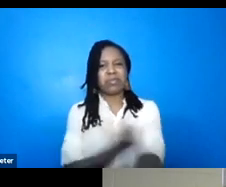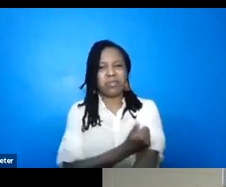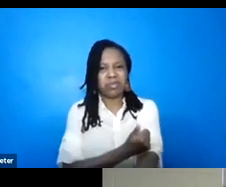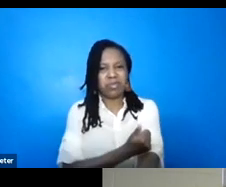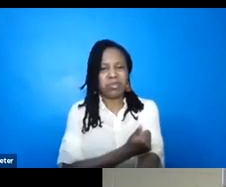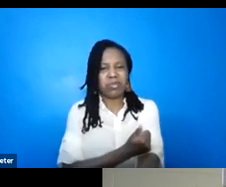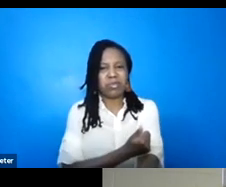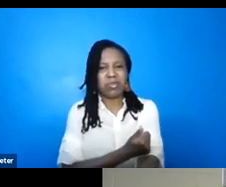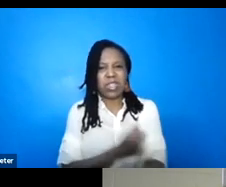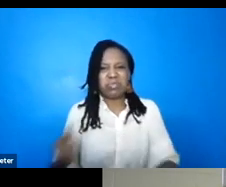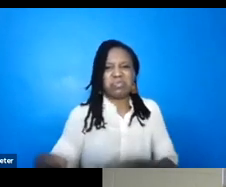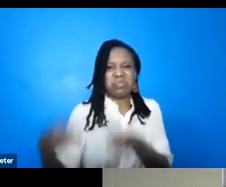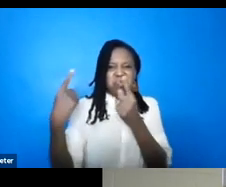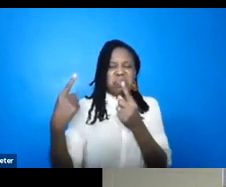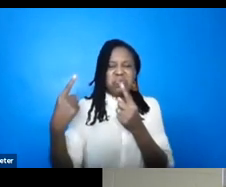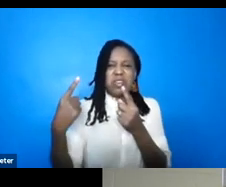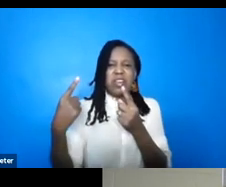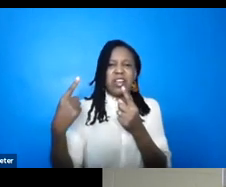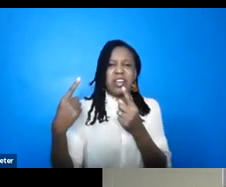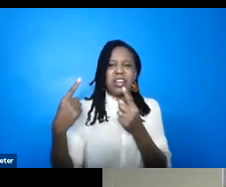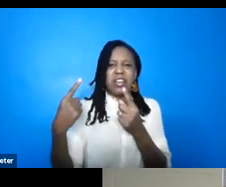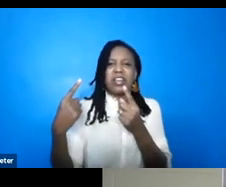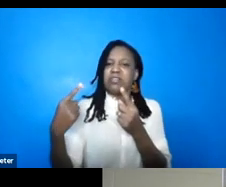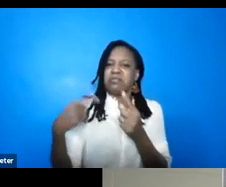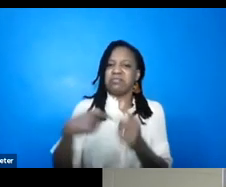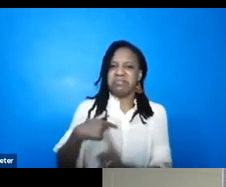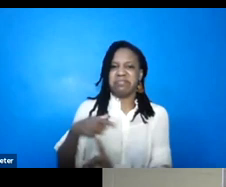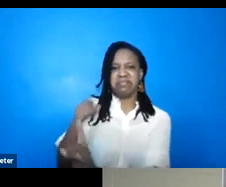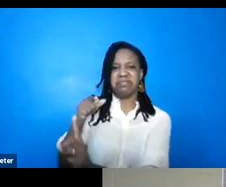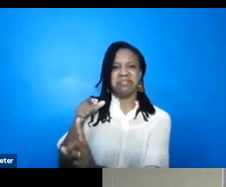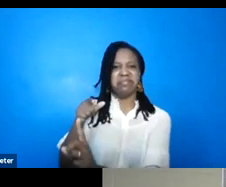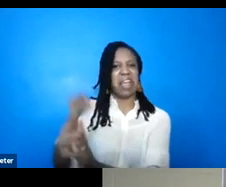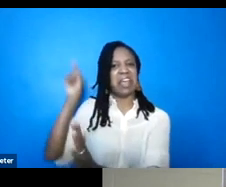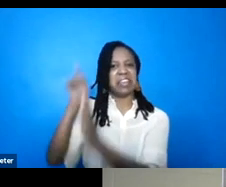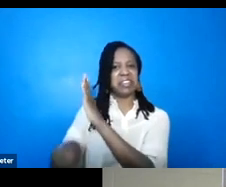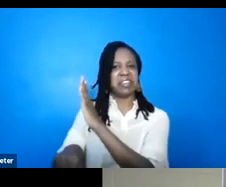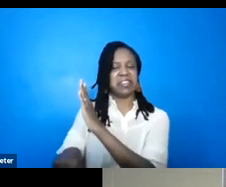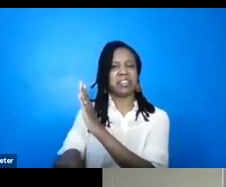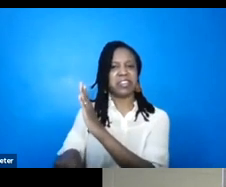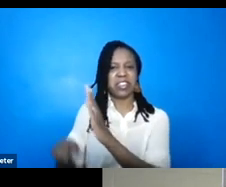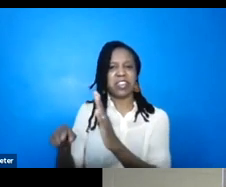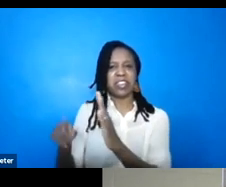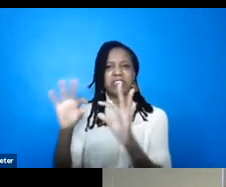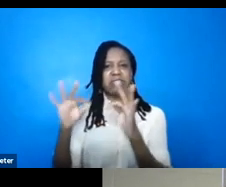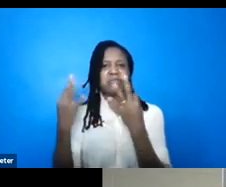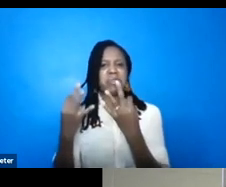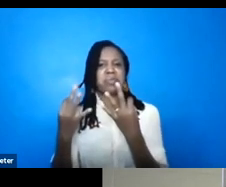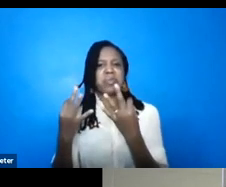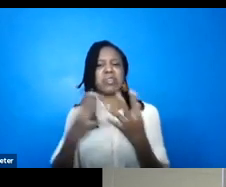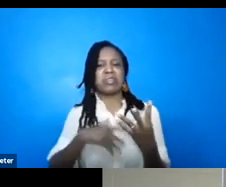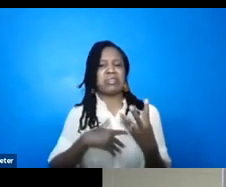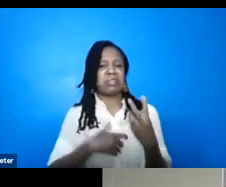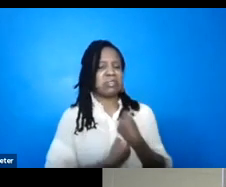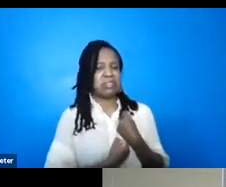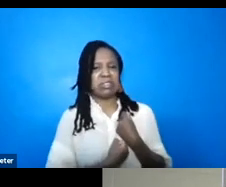because of that false perception of manhood for me, right? So I remember sitting there over a course of time, I started reading books that softened my